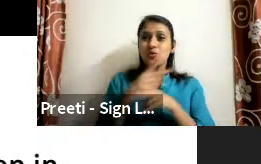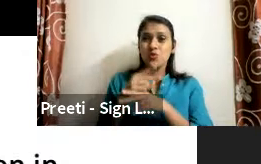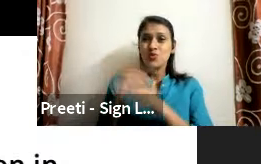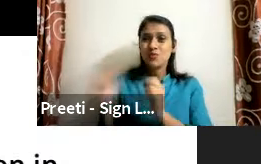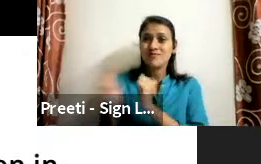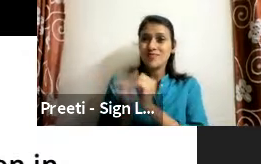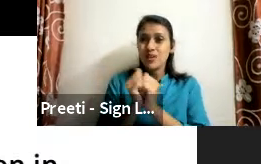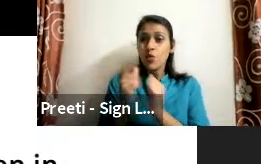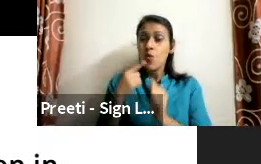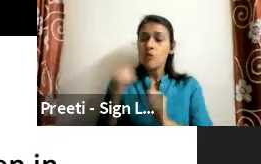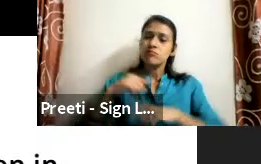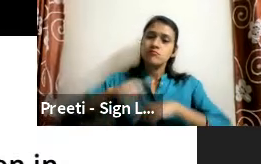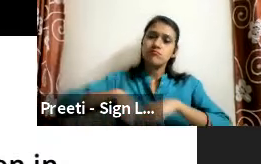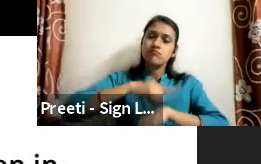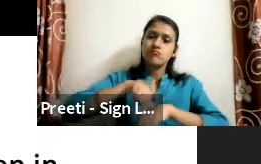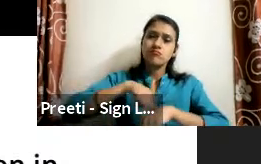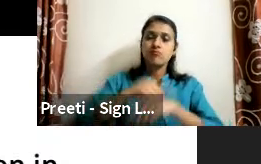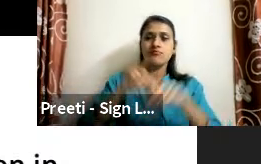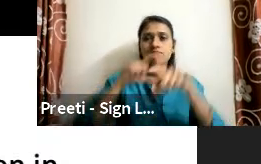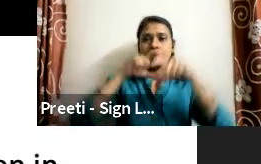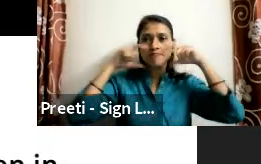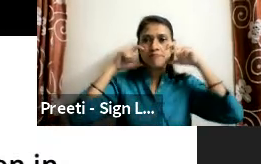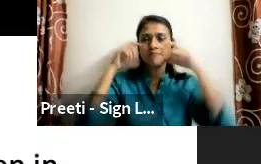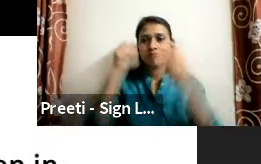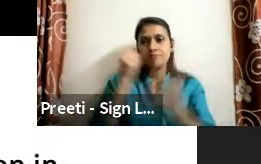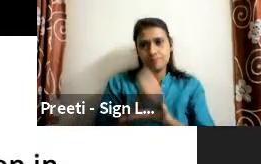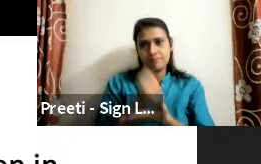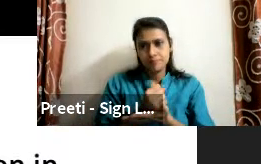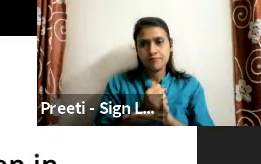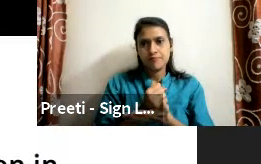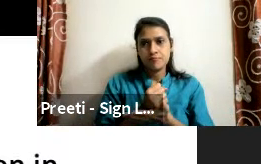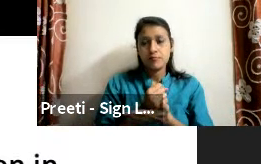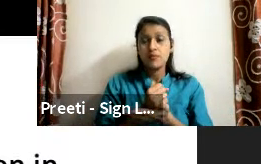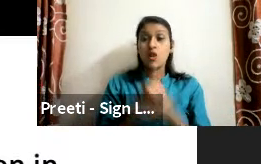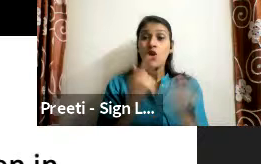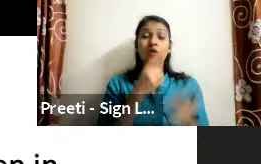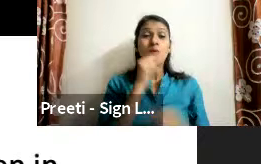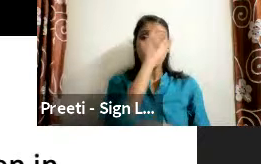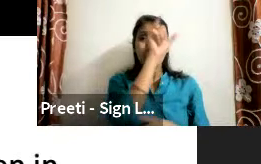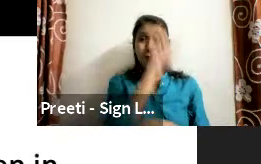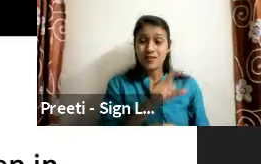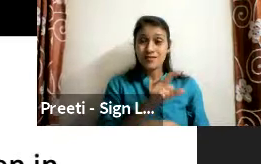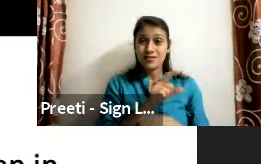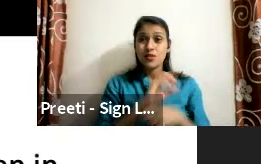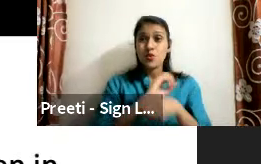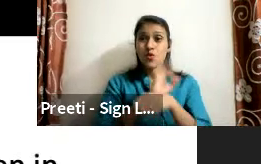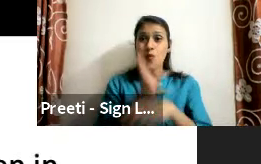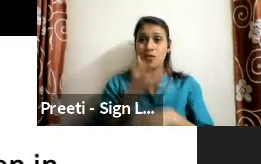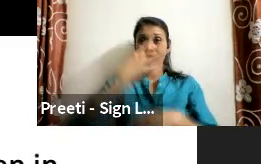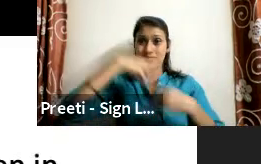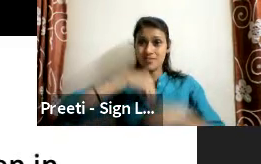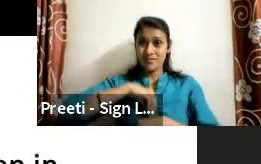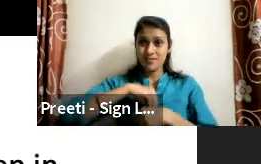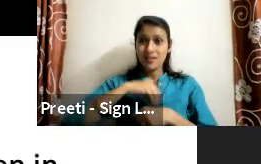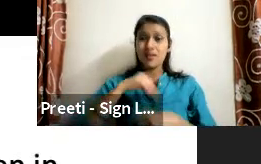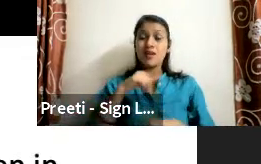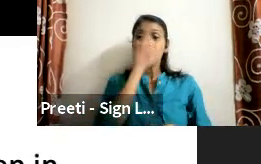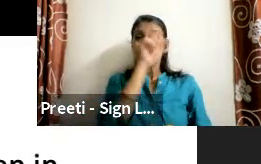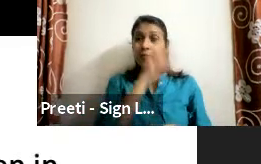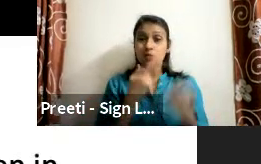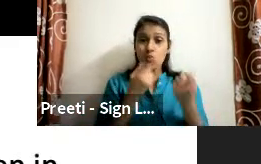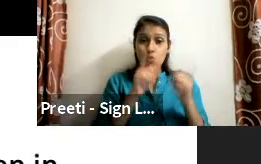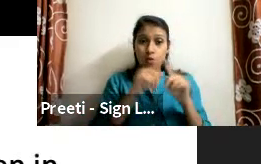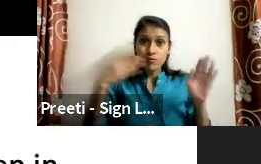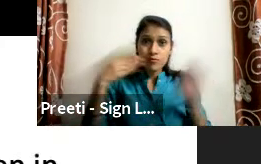time. But when they go inside the room of the patient, they need to use